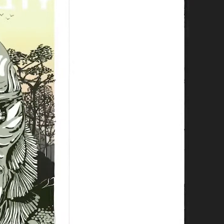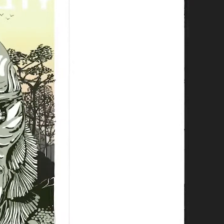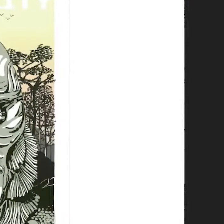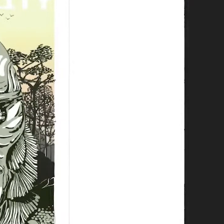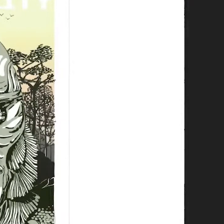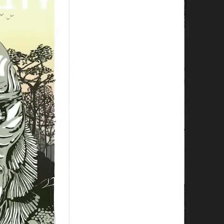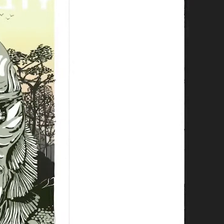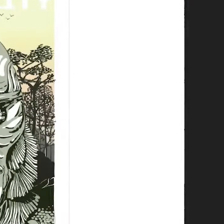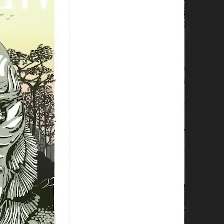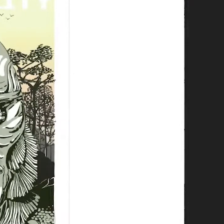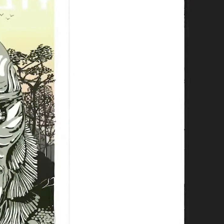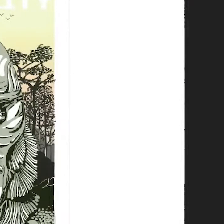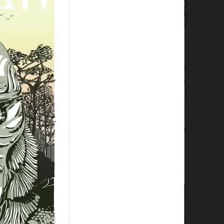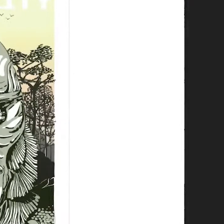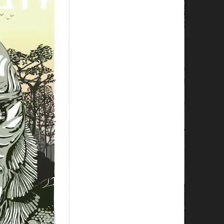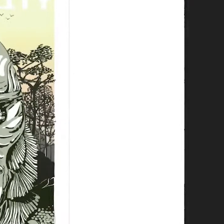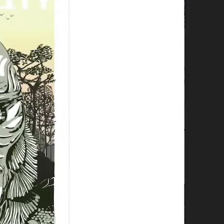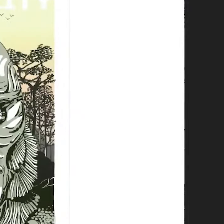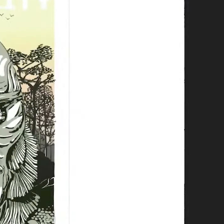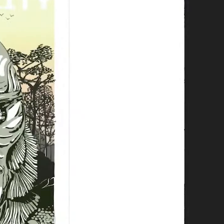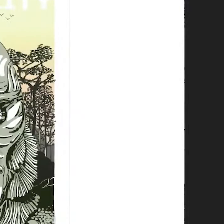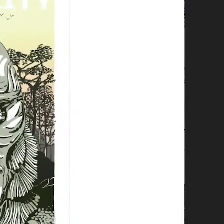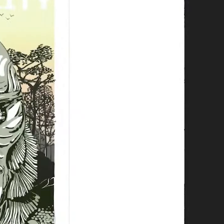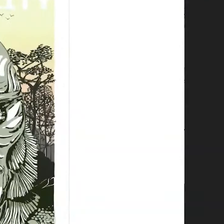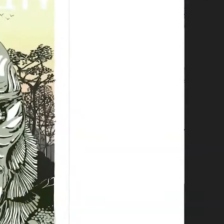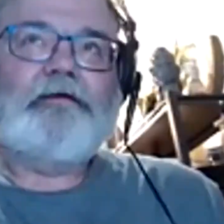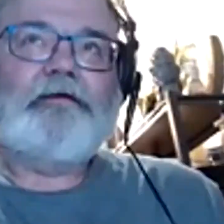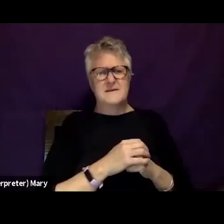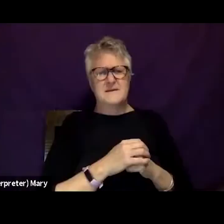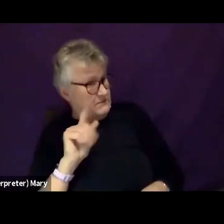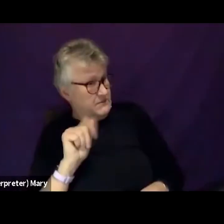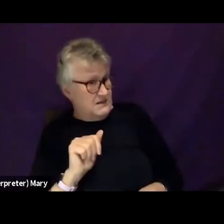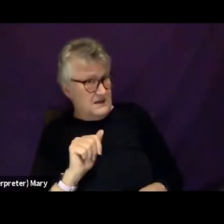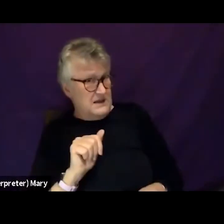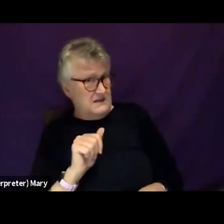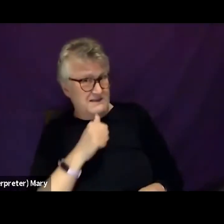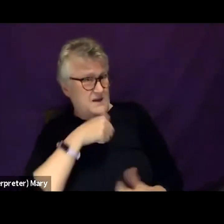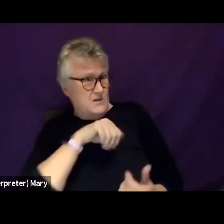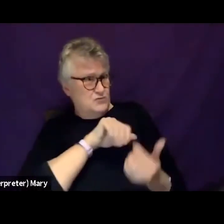It's not right, but they do. And I wanted to confront them with that.